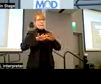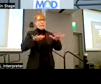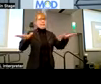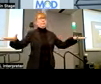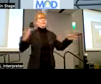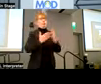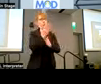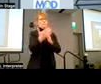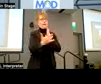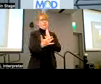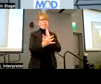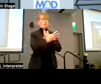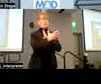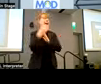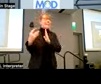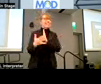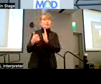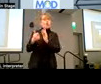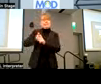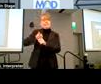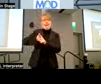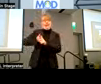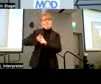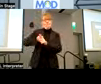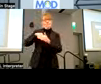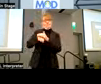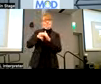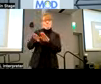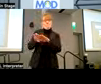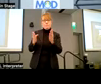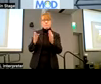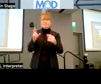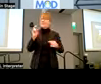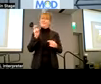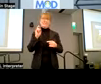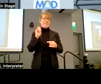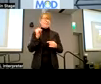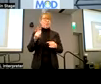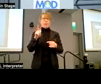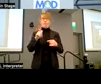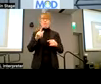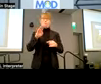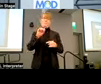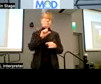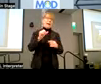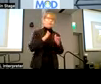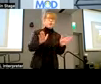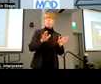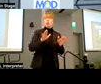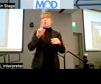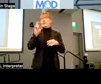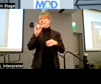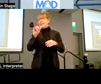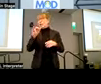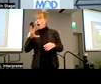well as the technology itself. Now digital is so much more. We saw some examples from Mass General and its kiosks and its mobile